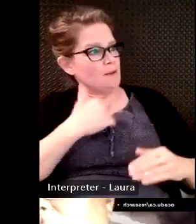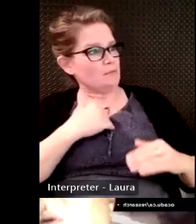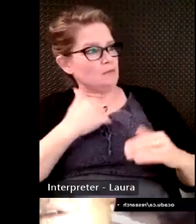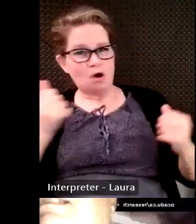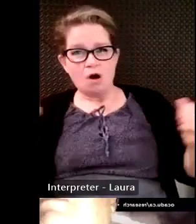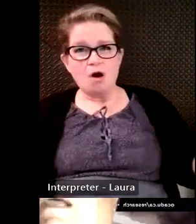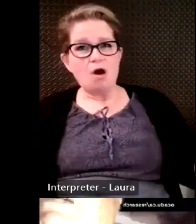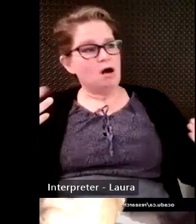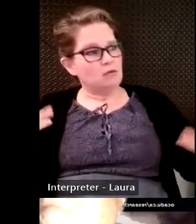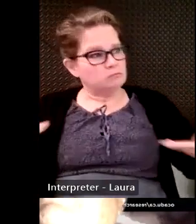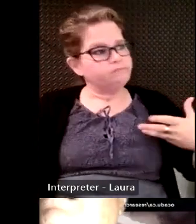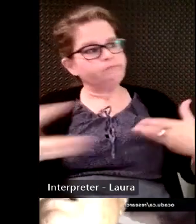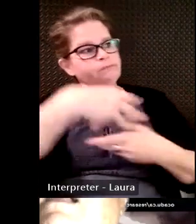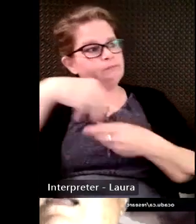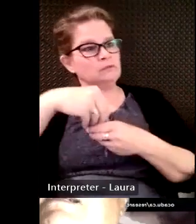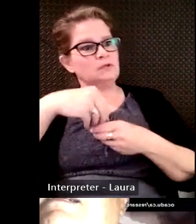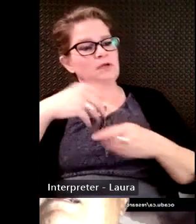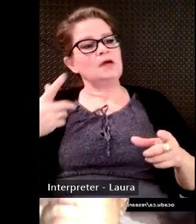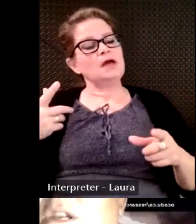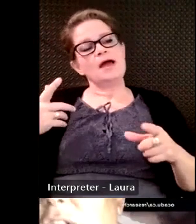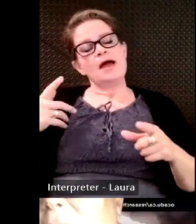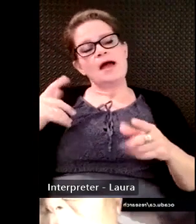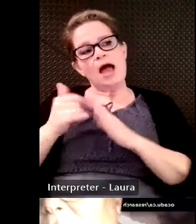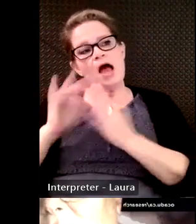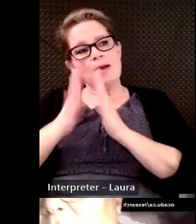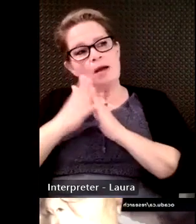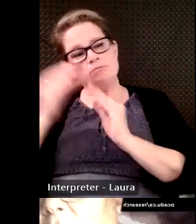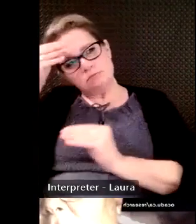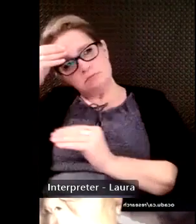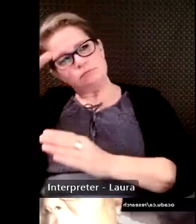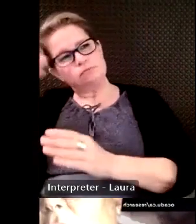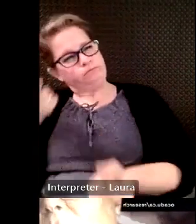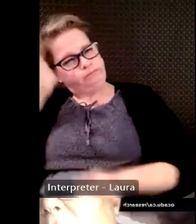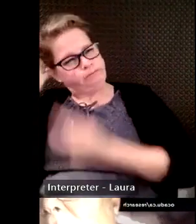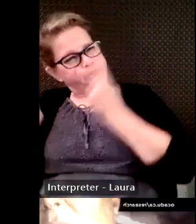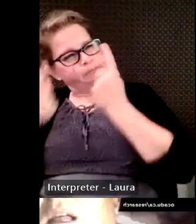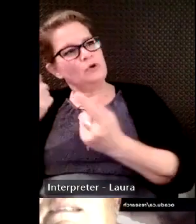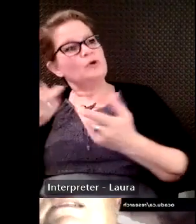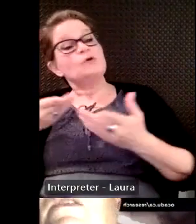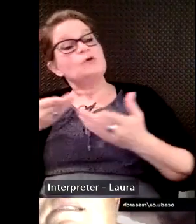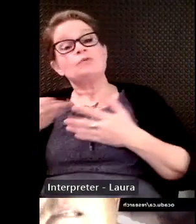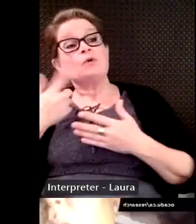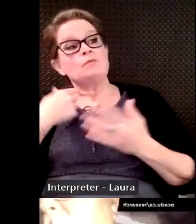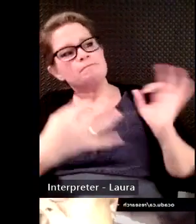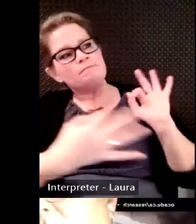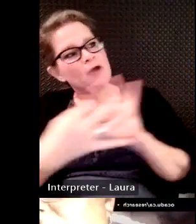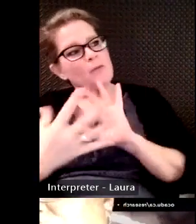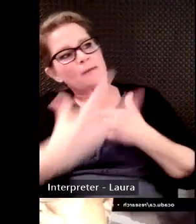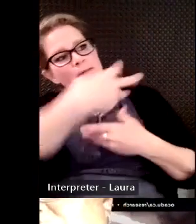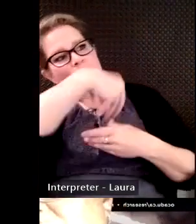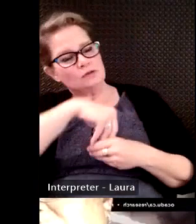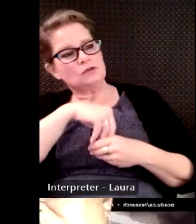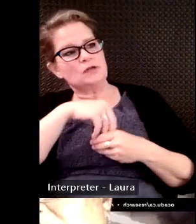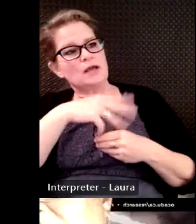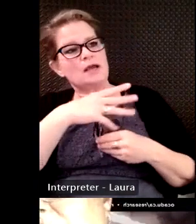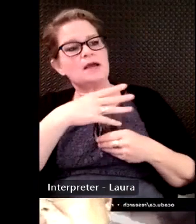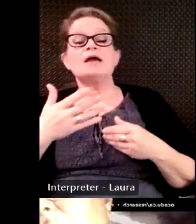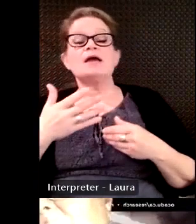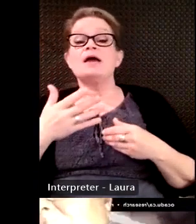insight through participation and expression. So CRIP Lab aligns closely with OCAD